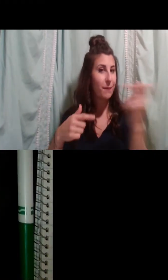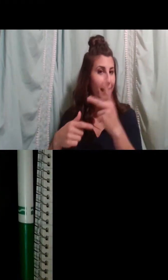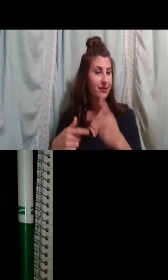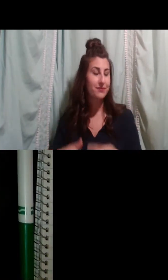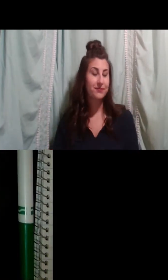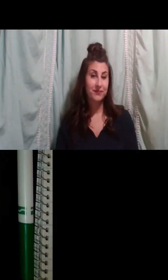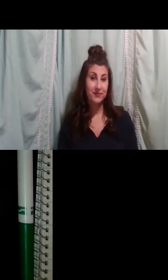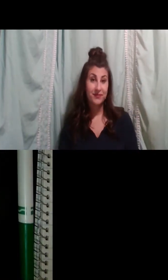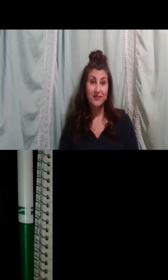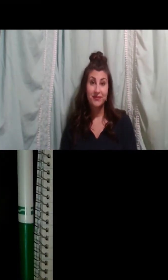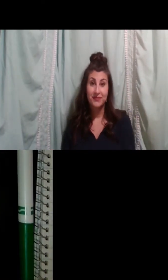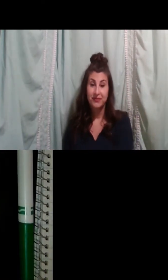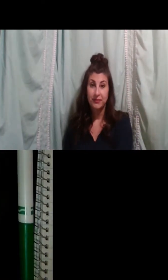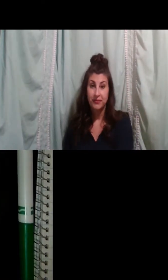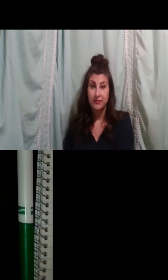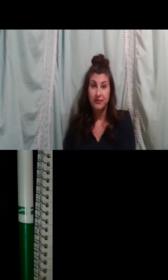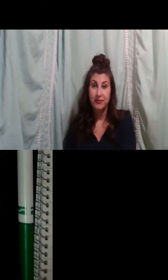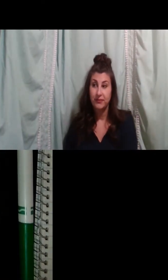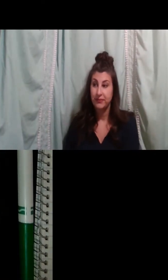come back.